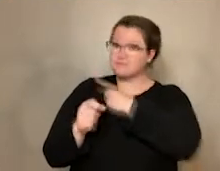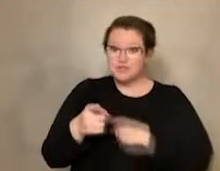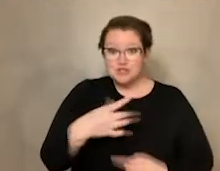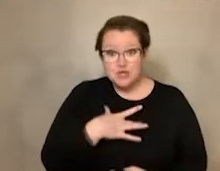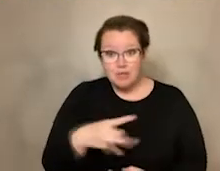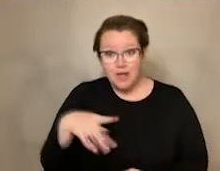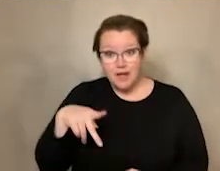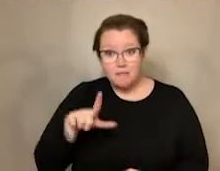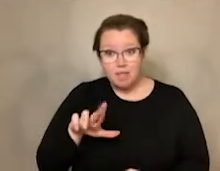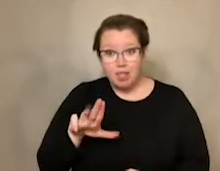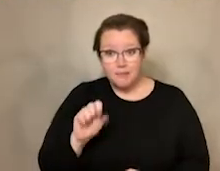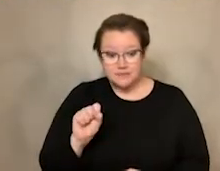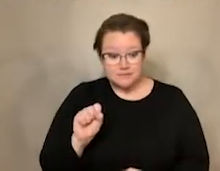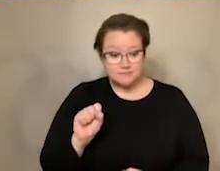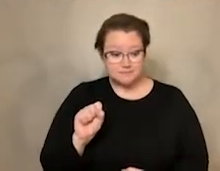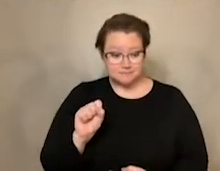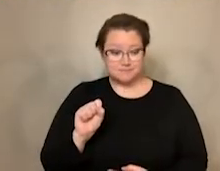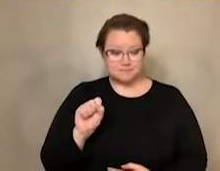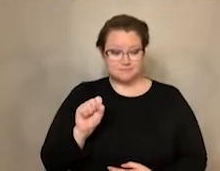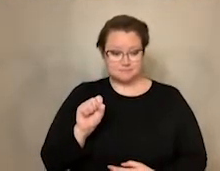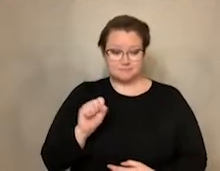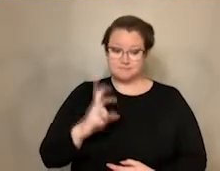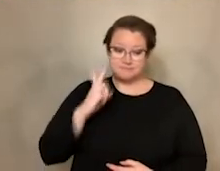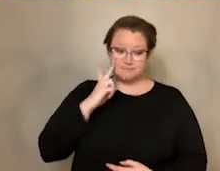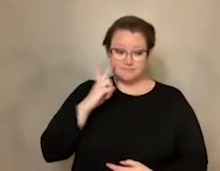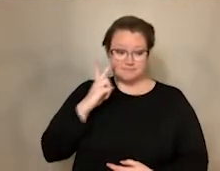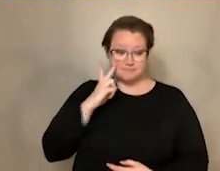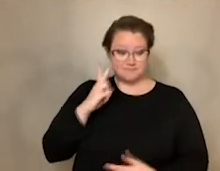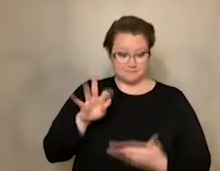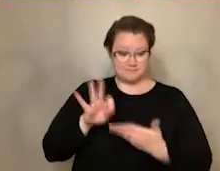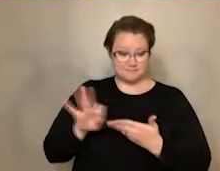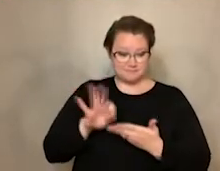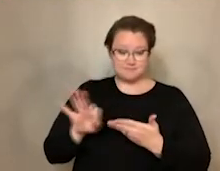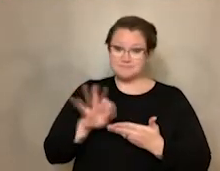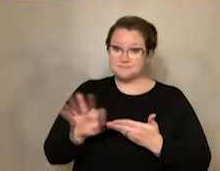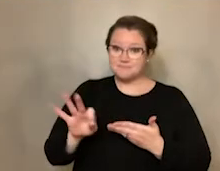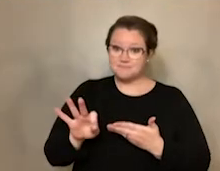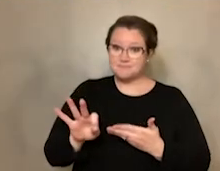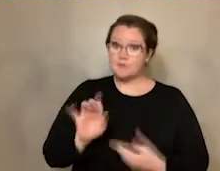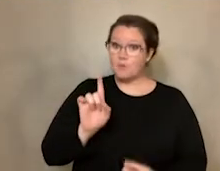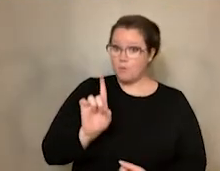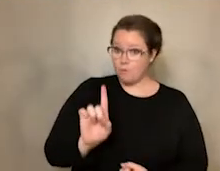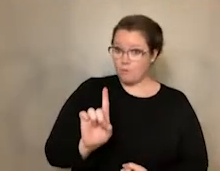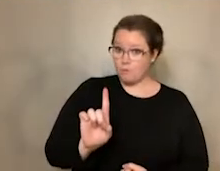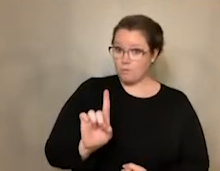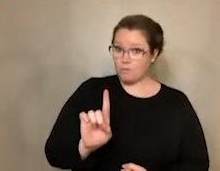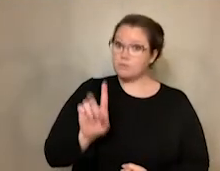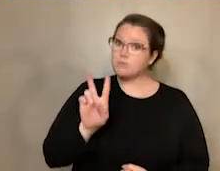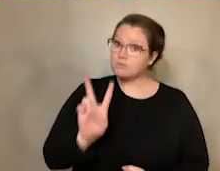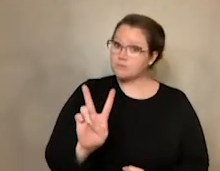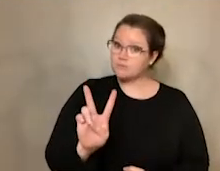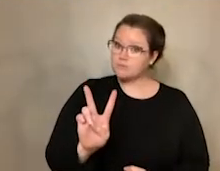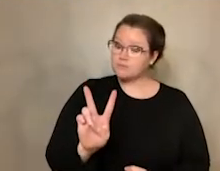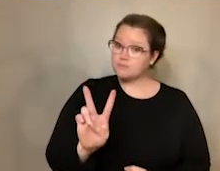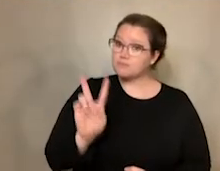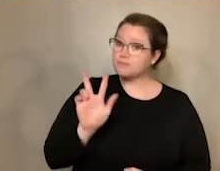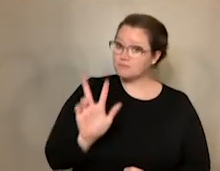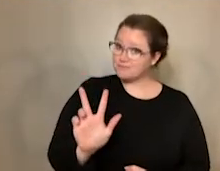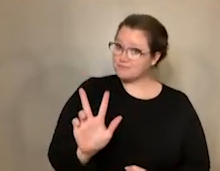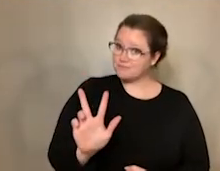ciruelas? A mí me encantan las ciruelas. ¿Cuántos tenemos aquí? 1, 2